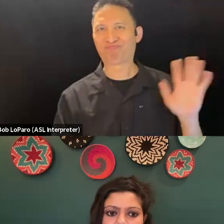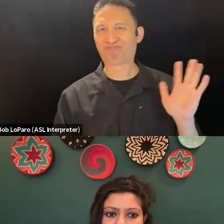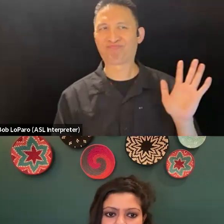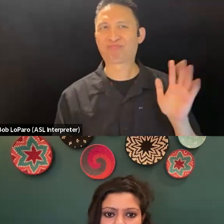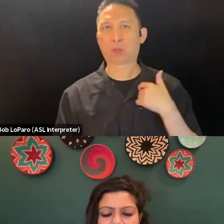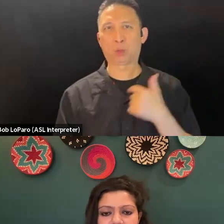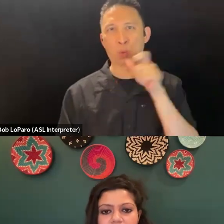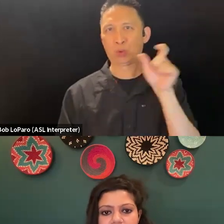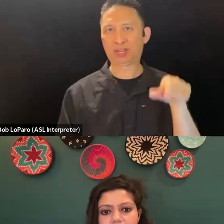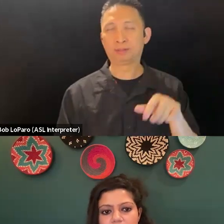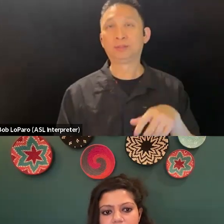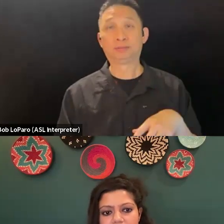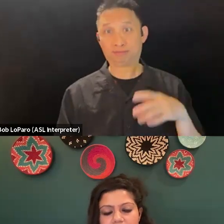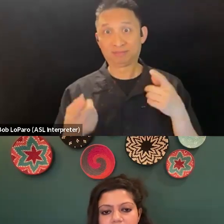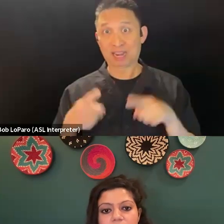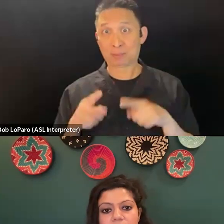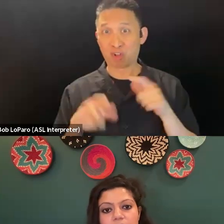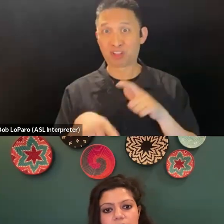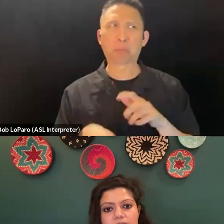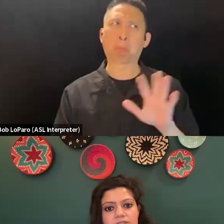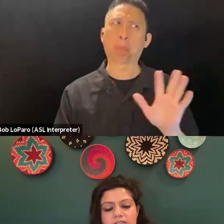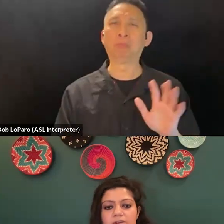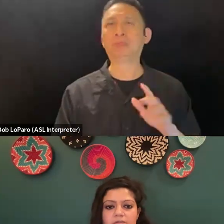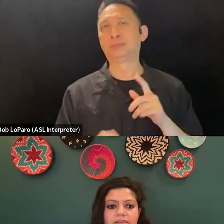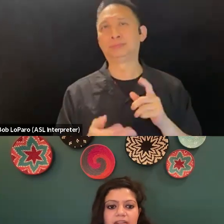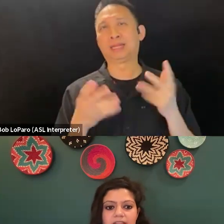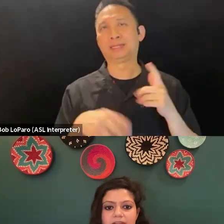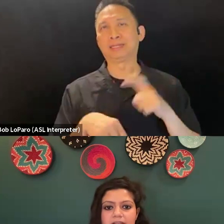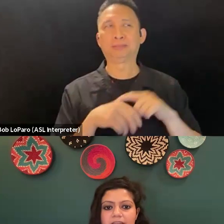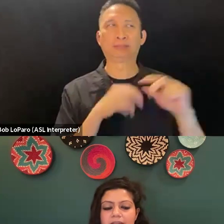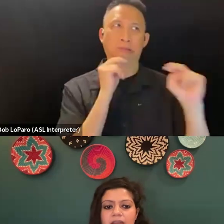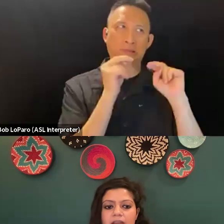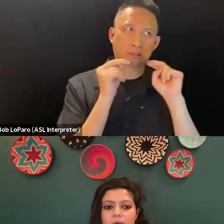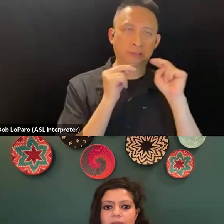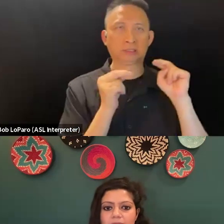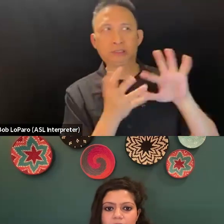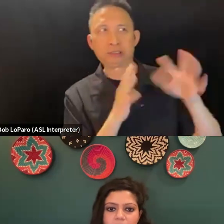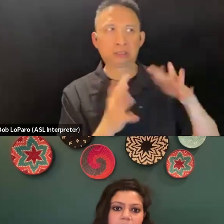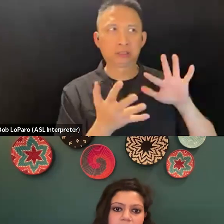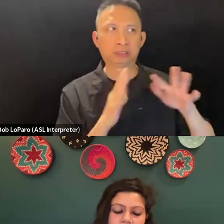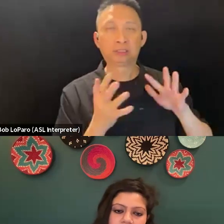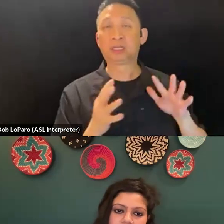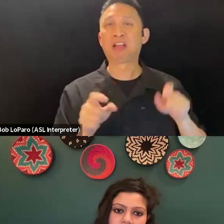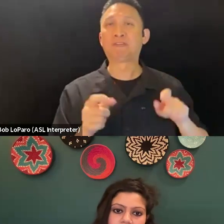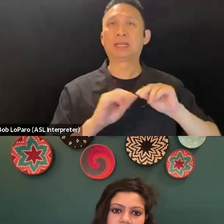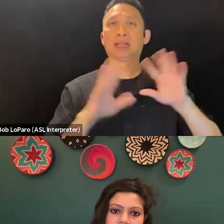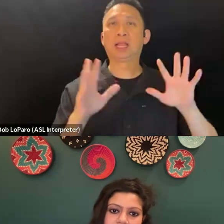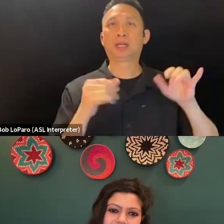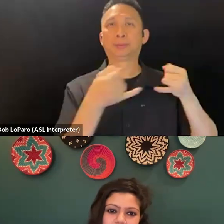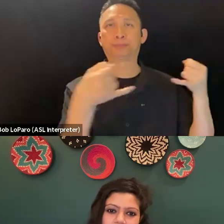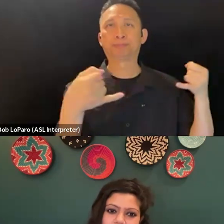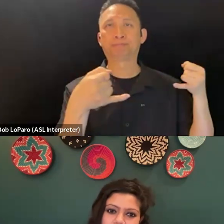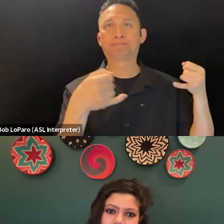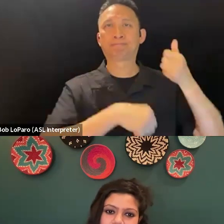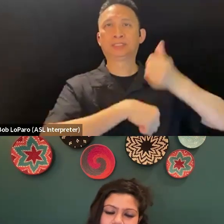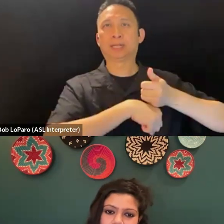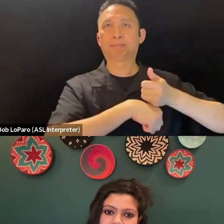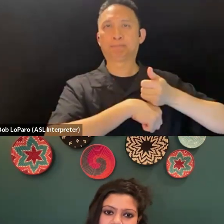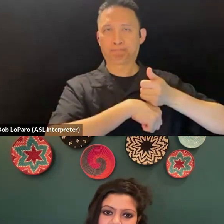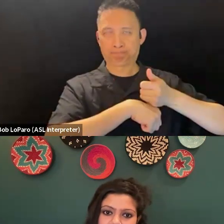a 3-minute pitch trailer, and we were making a 10 to 15-minute demo reel.